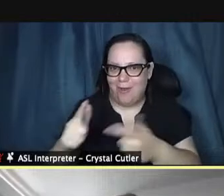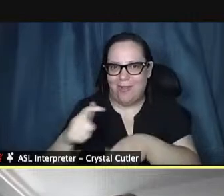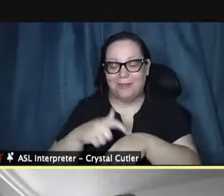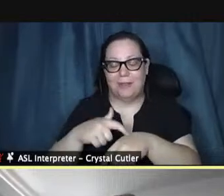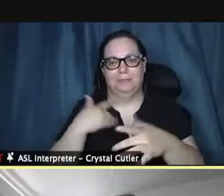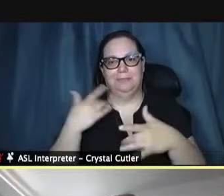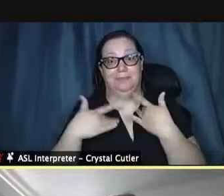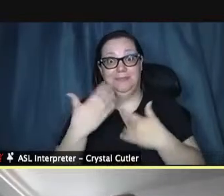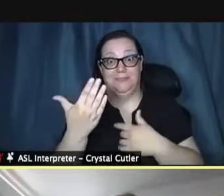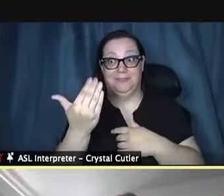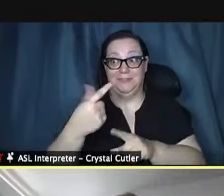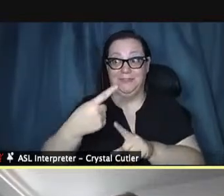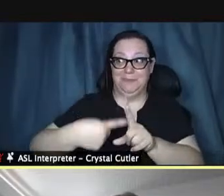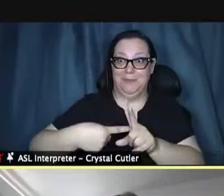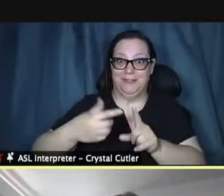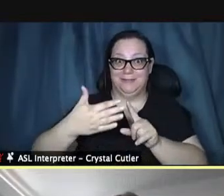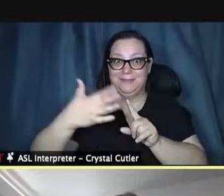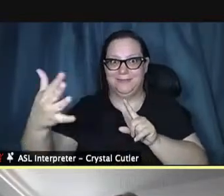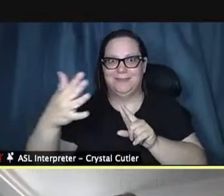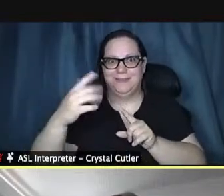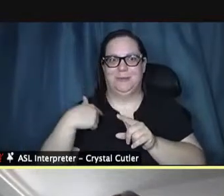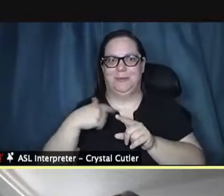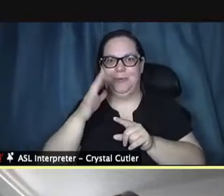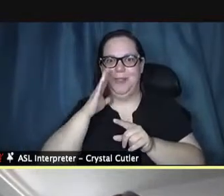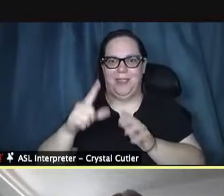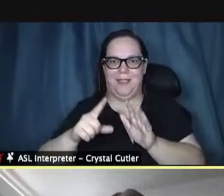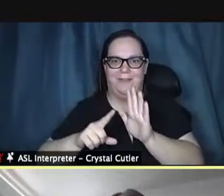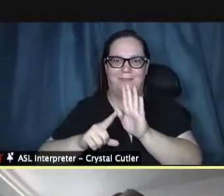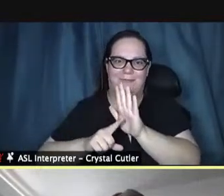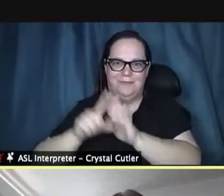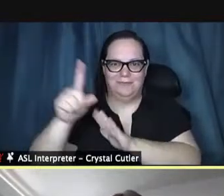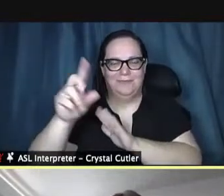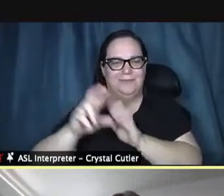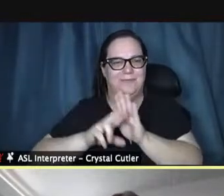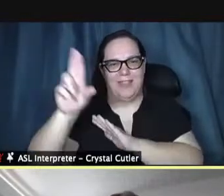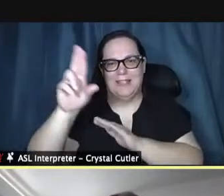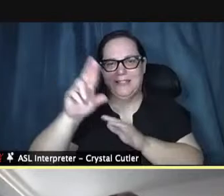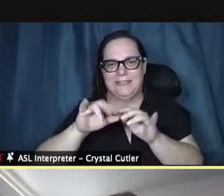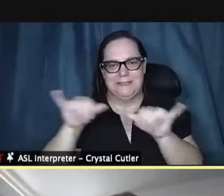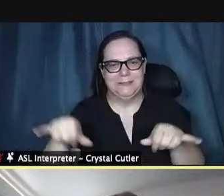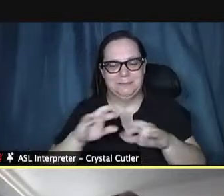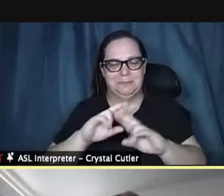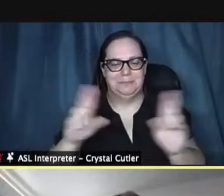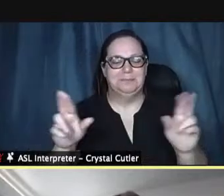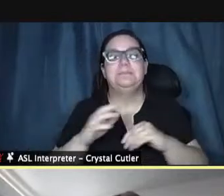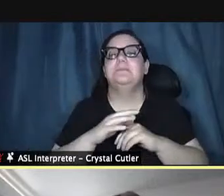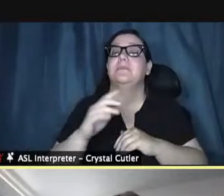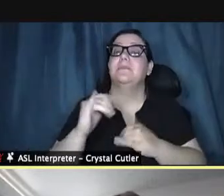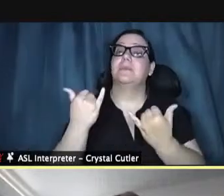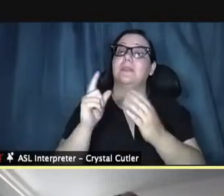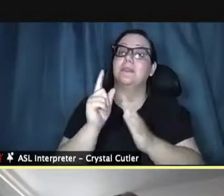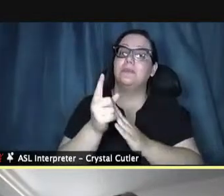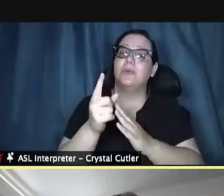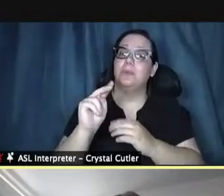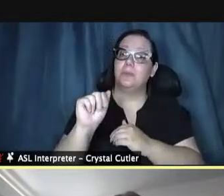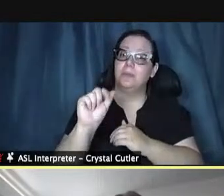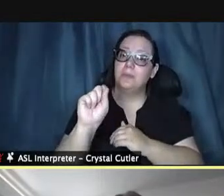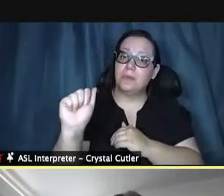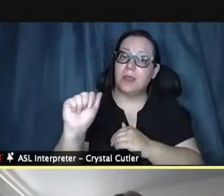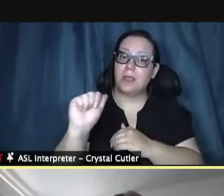15 months, we will have our flight system assembled. So at the moment, NASA has manifested